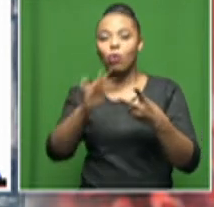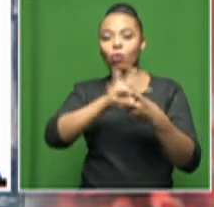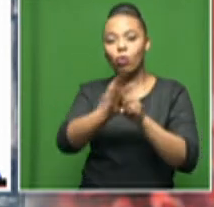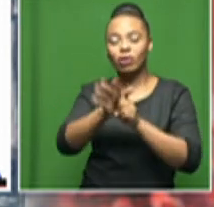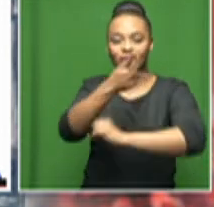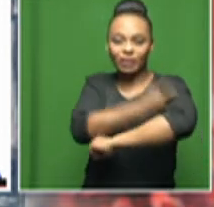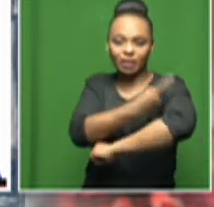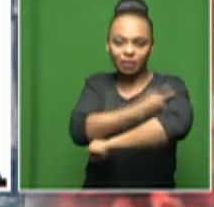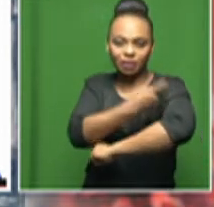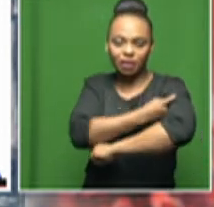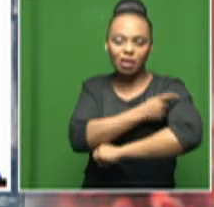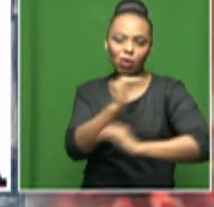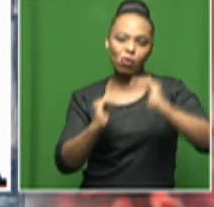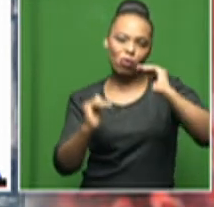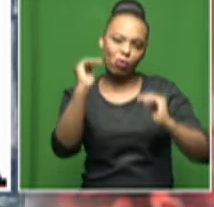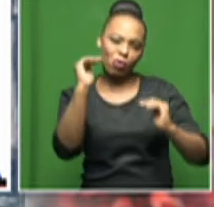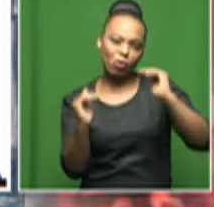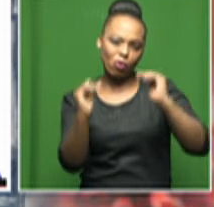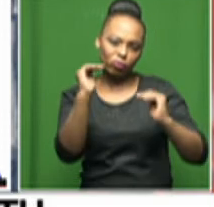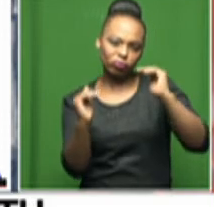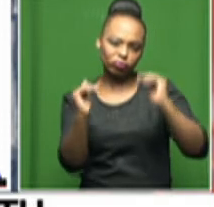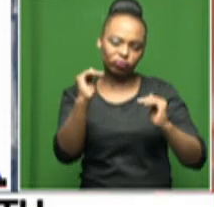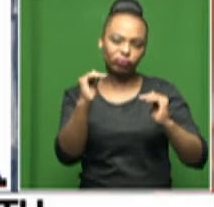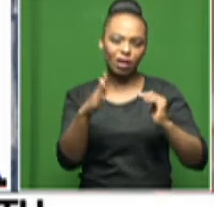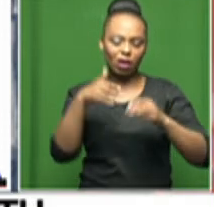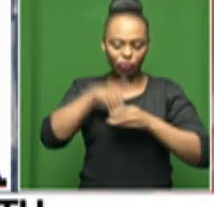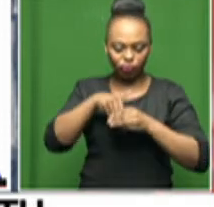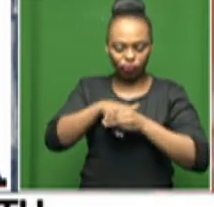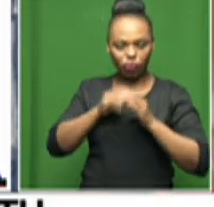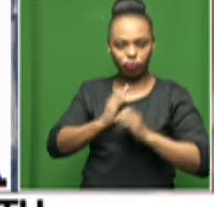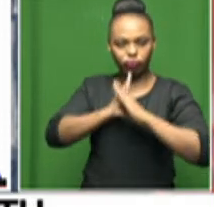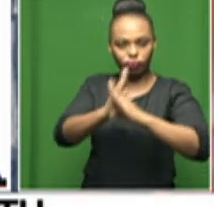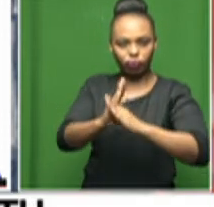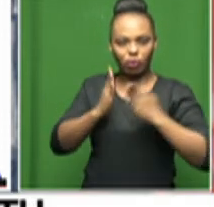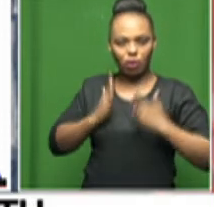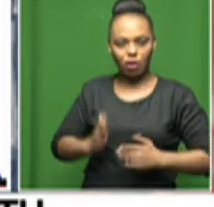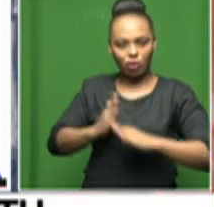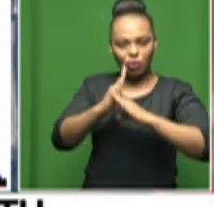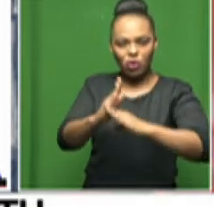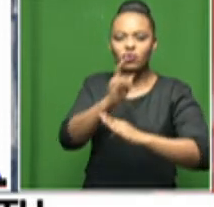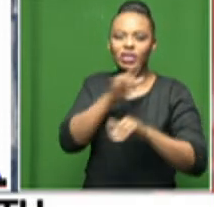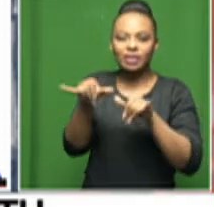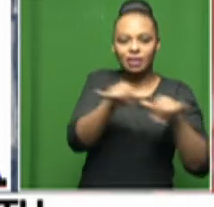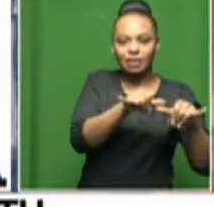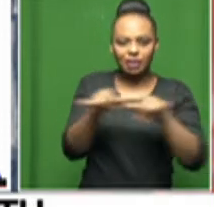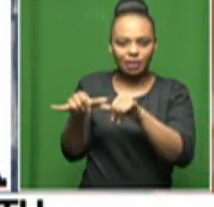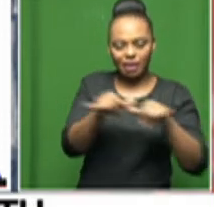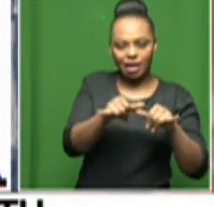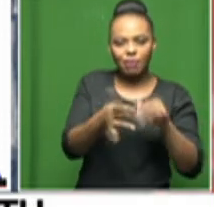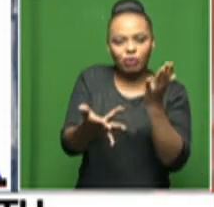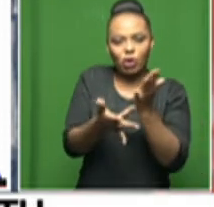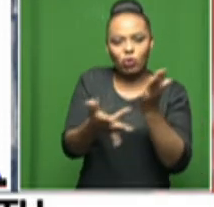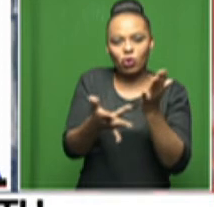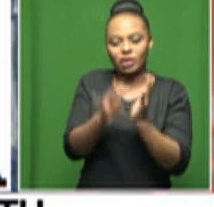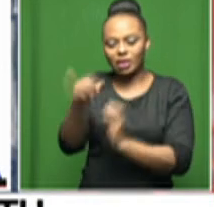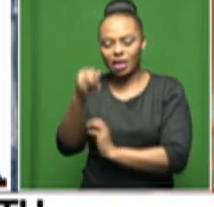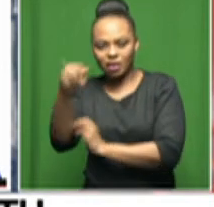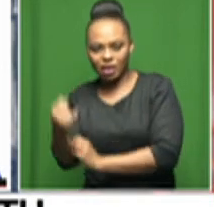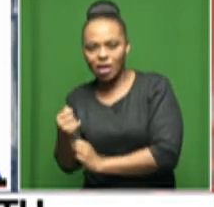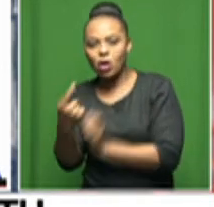very comparable neutralizing antibody activity and use a similar sort of technology, and based on a Janssen vaccine showing